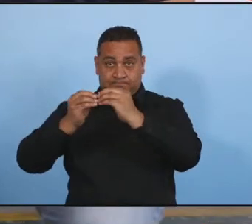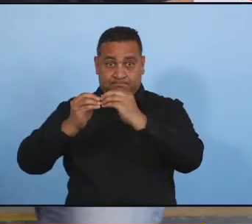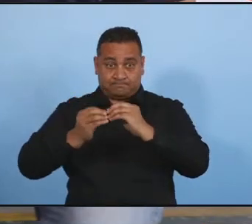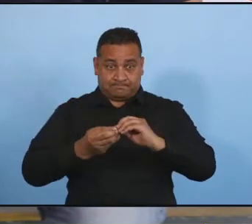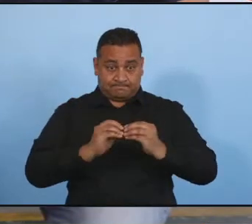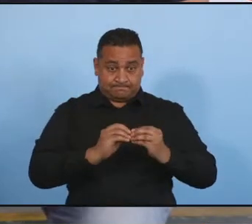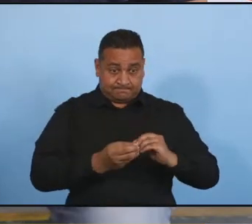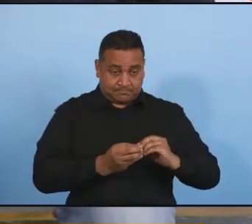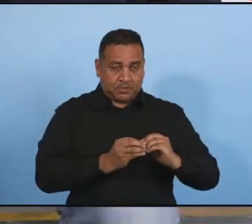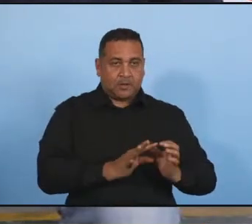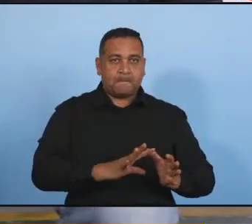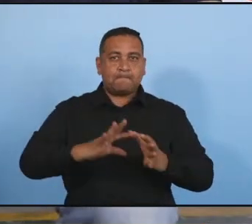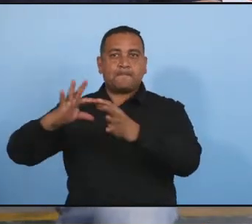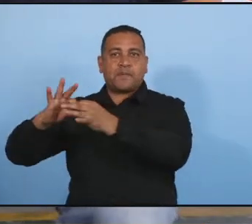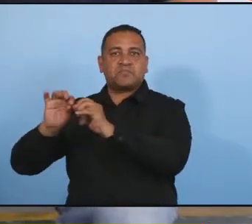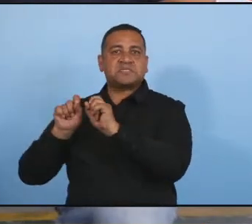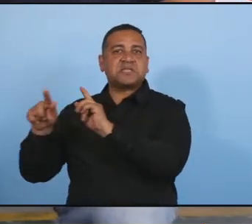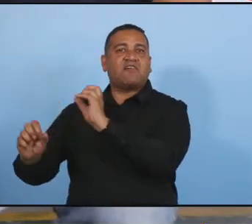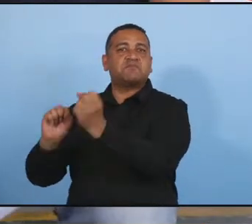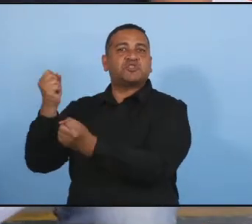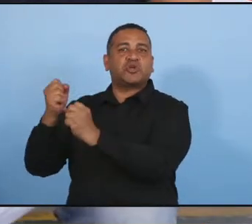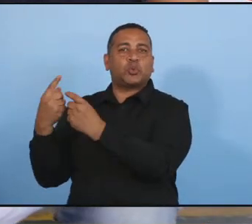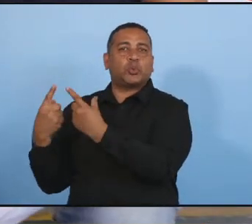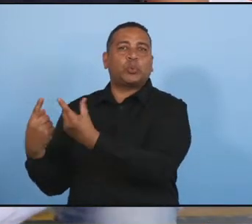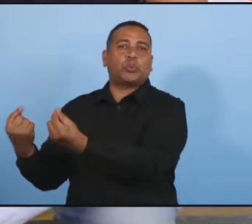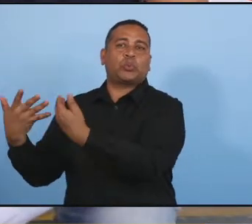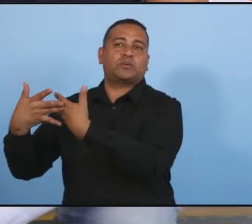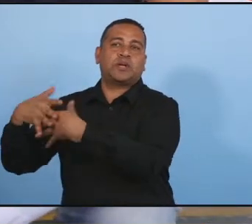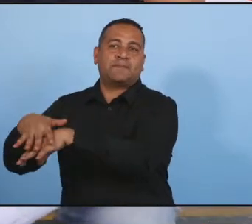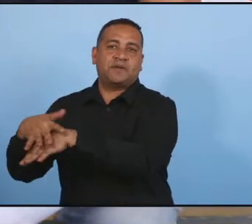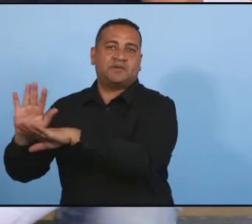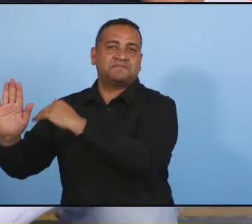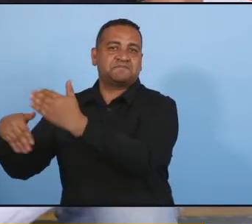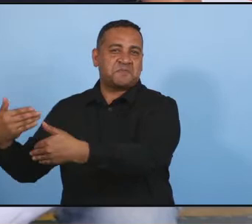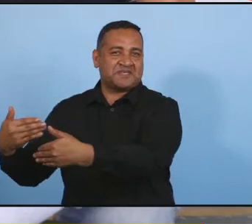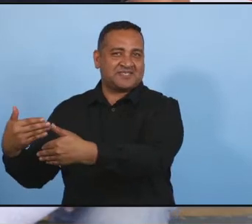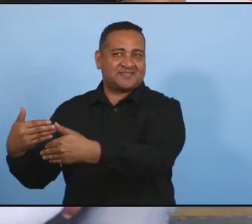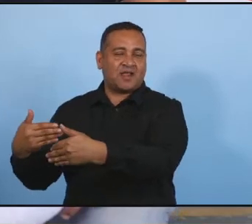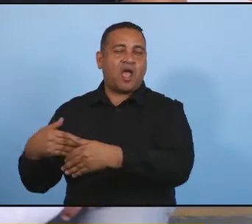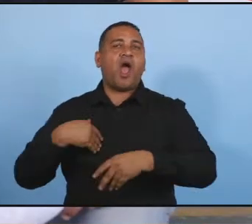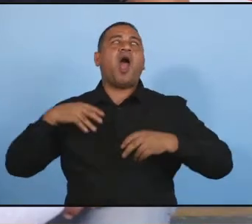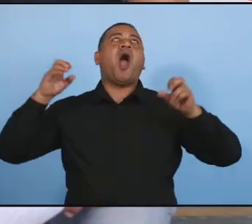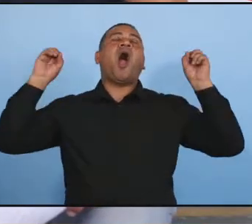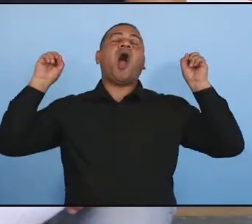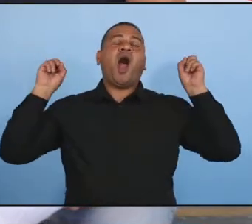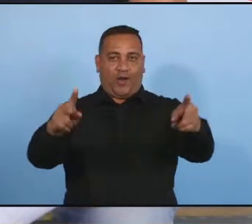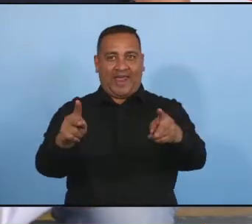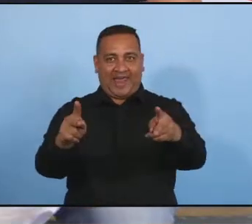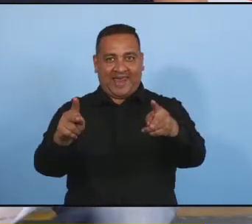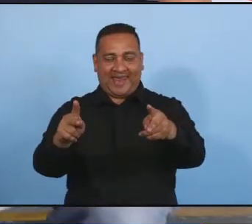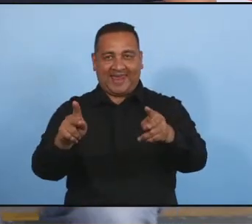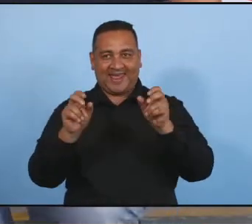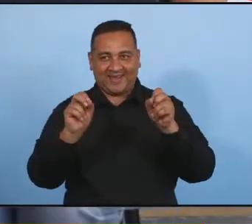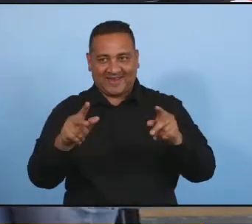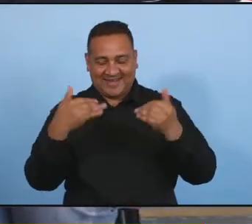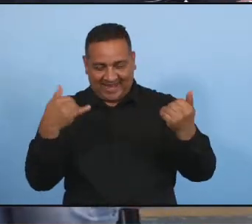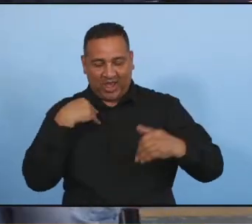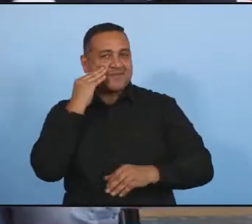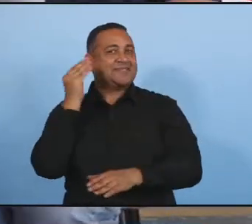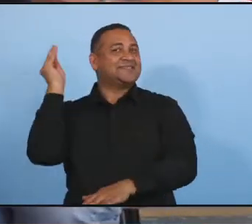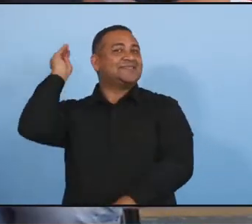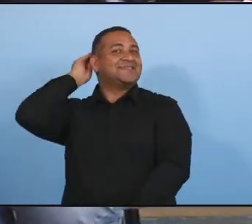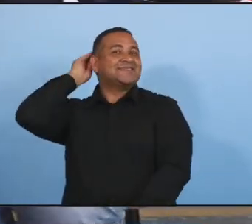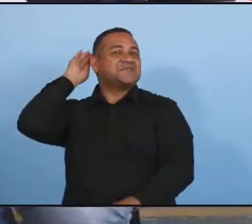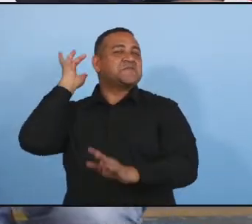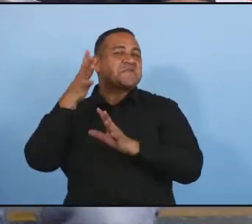okay. Yes, okay. All right. Now we're getting up somewhere. Thanks for enlightening us. So Yes.